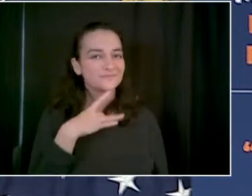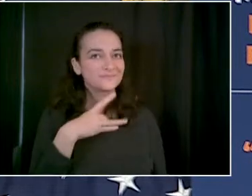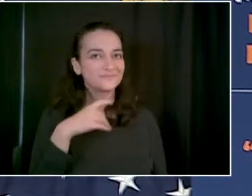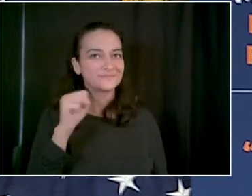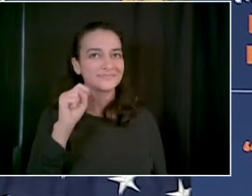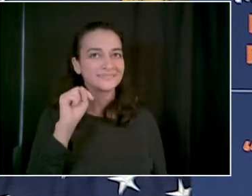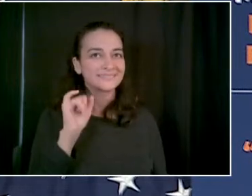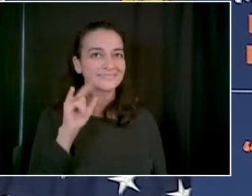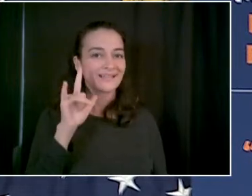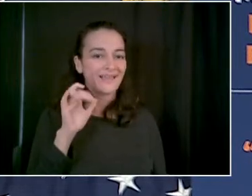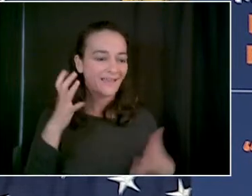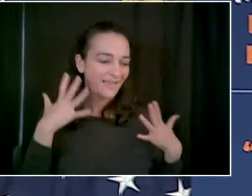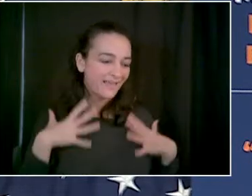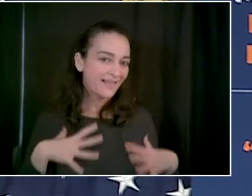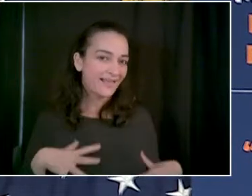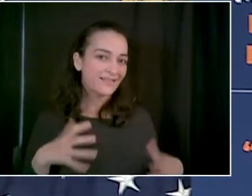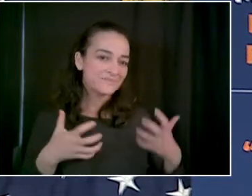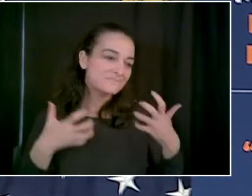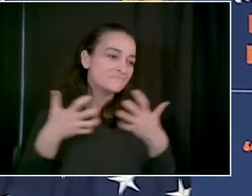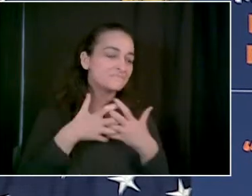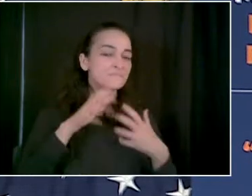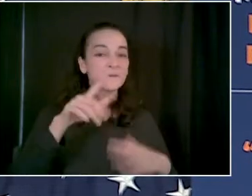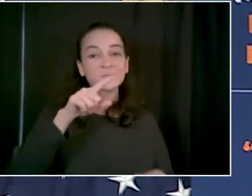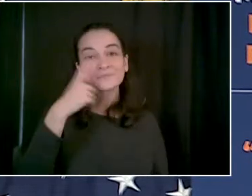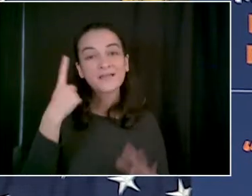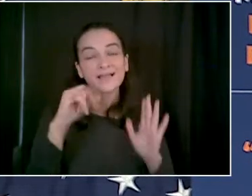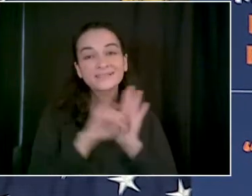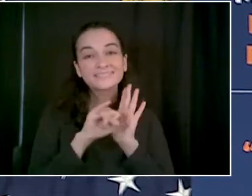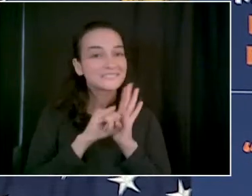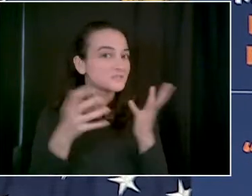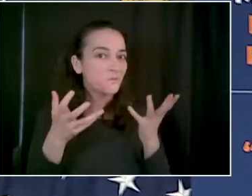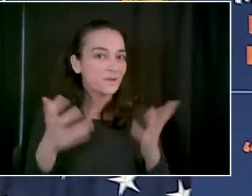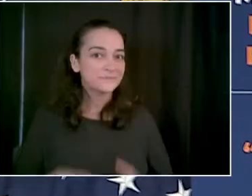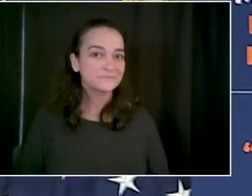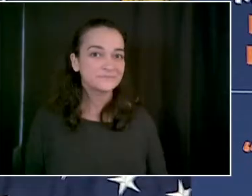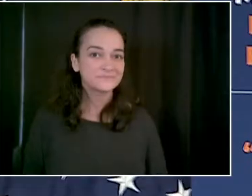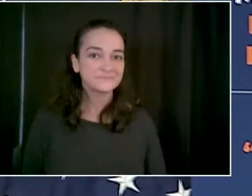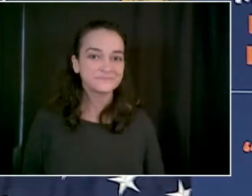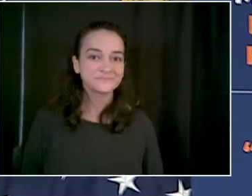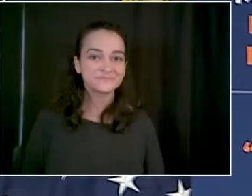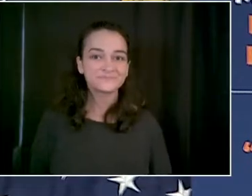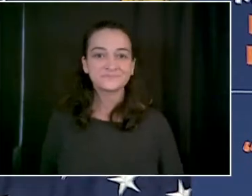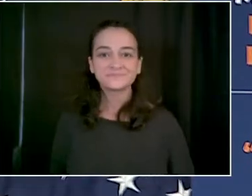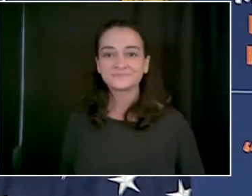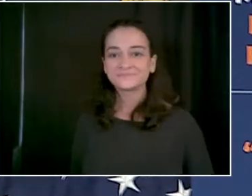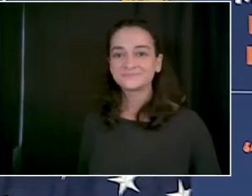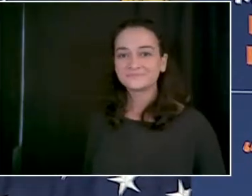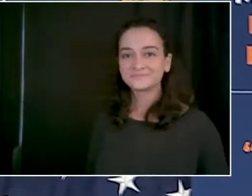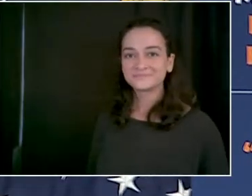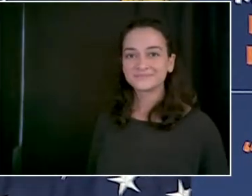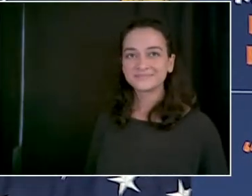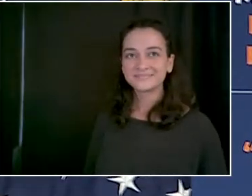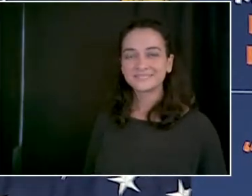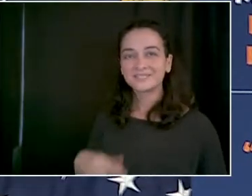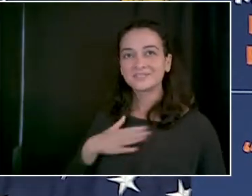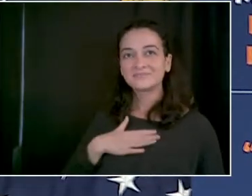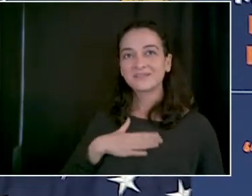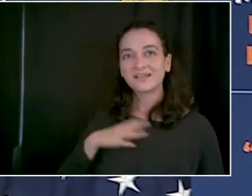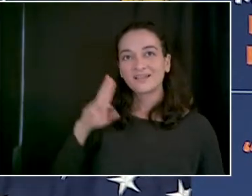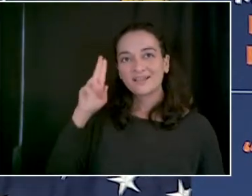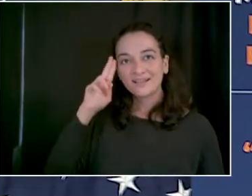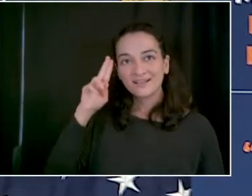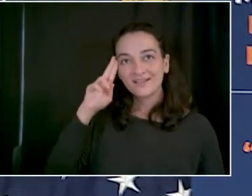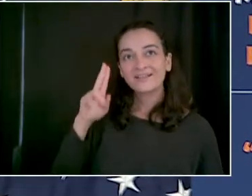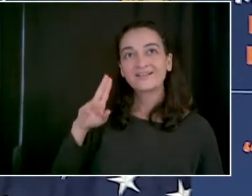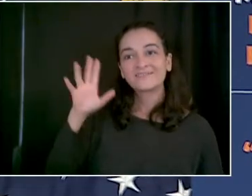And you know, I used to watch my uncles and dad in art. Those guys were always sharp. They